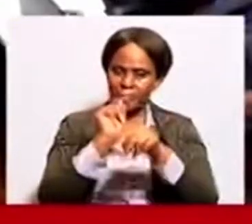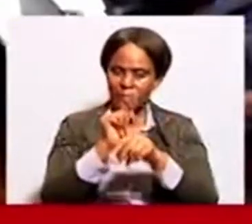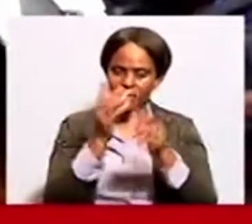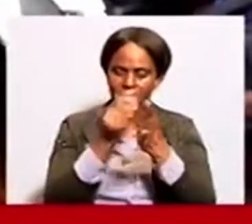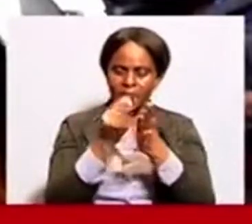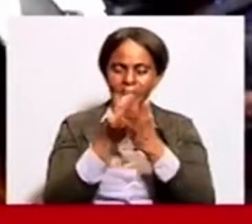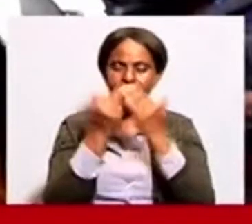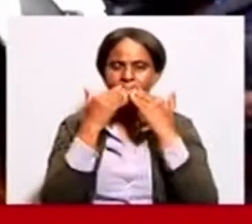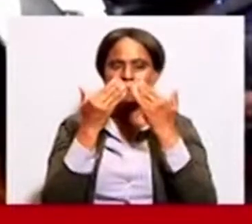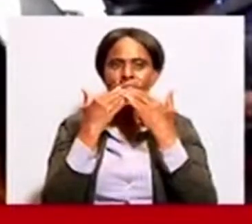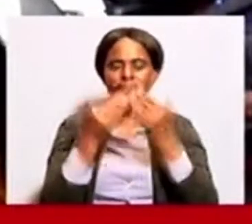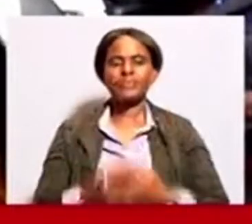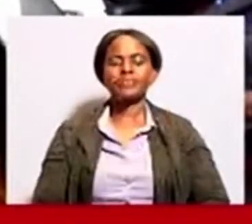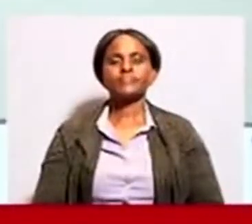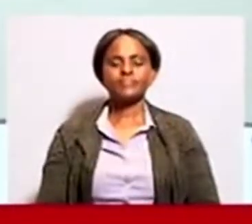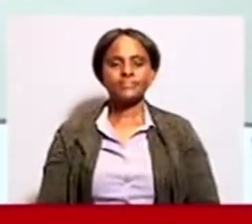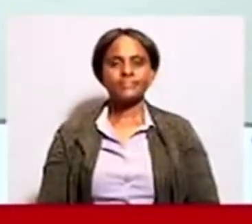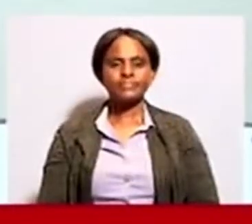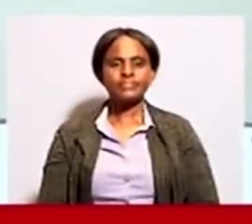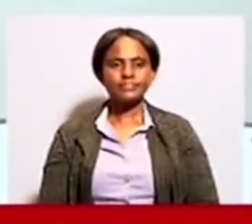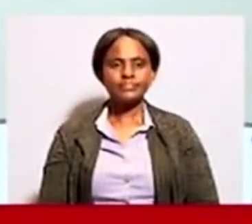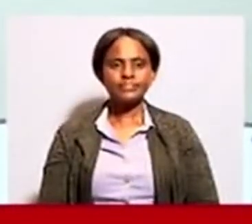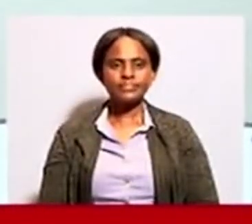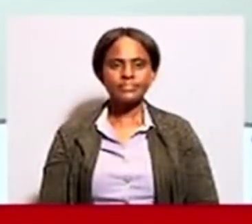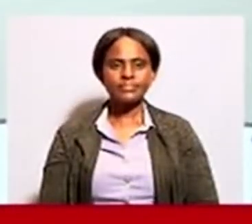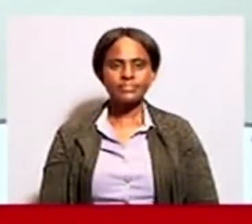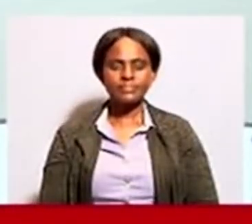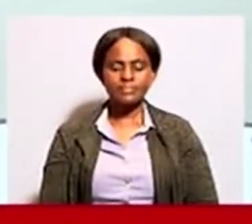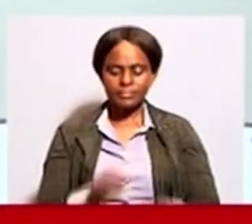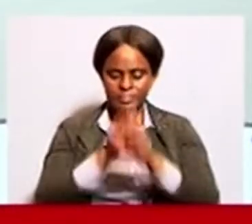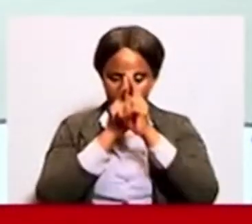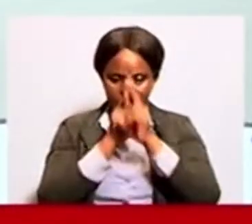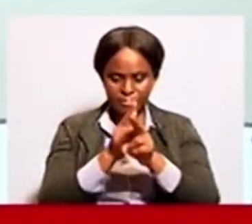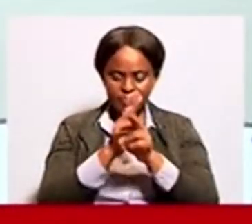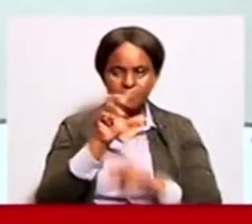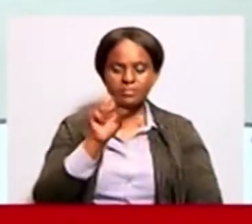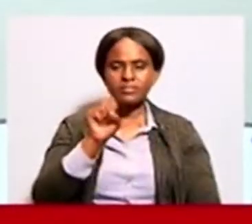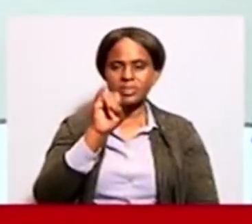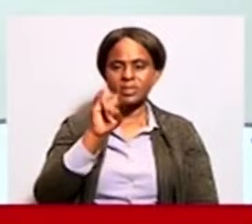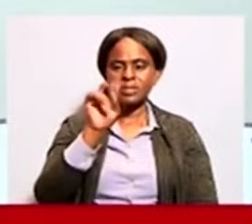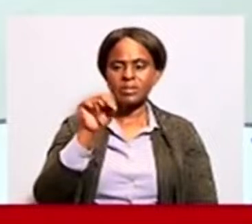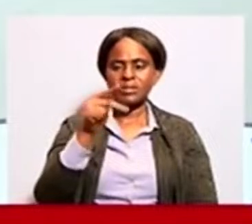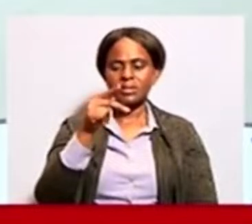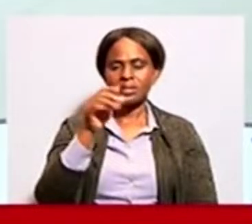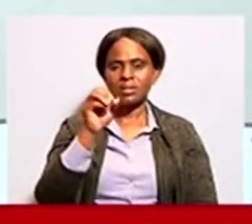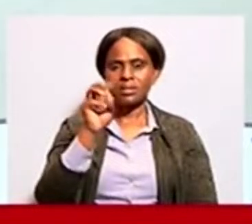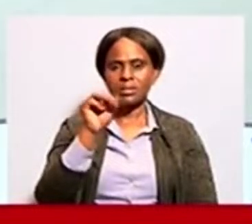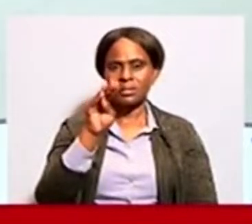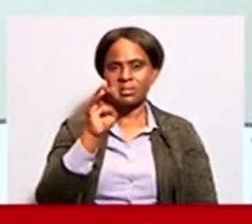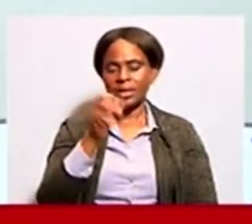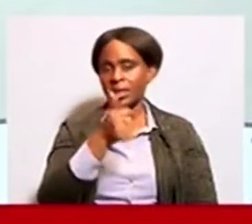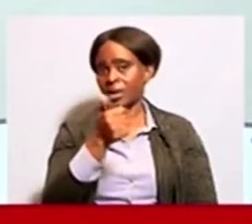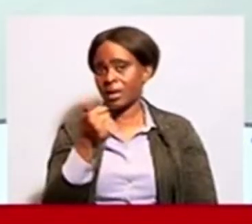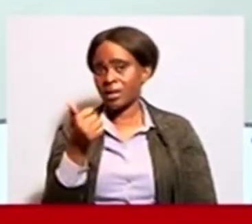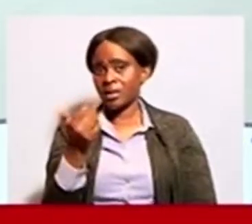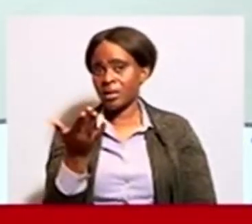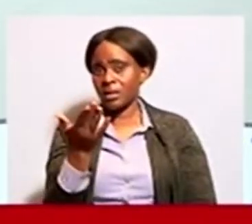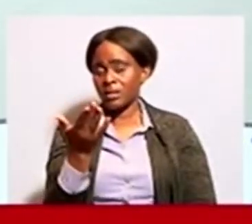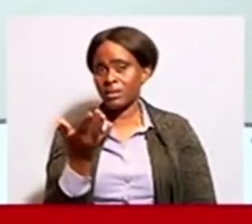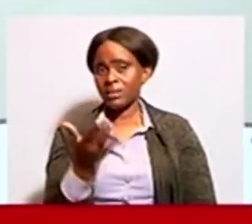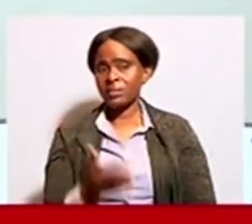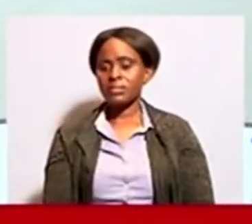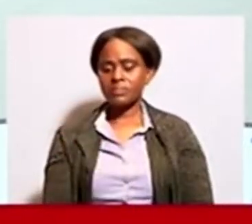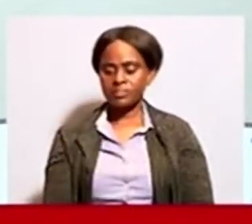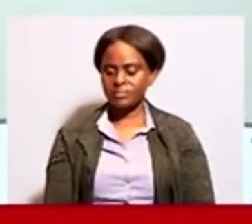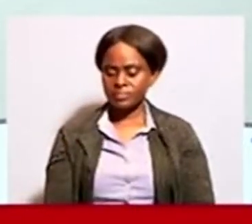Thank you. Thank you very much. Honorable Singombe, if you comment there. Or is there another query? Yes,